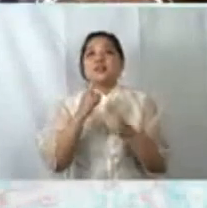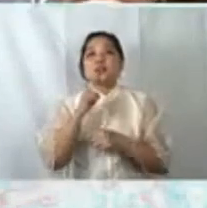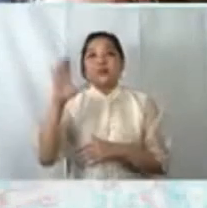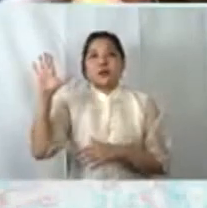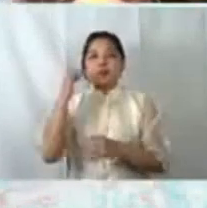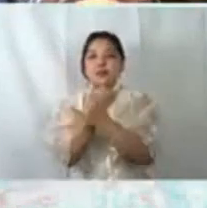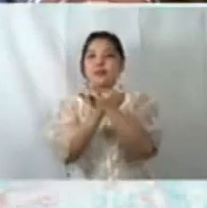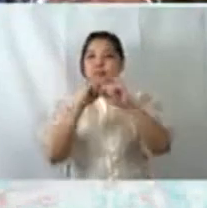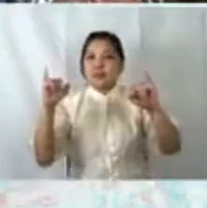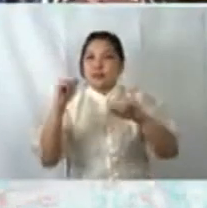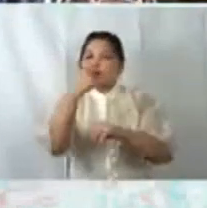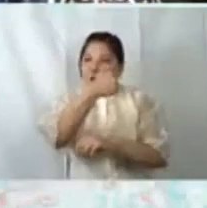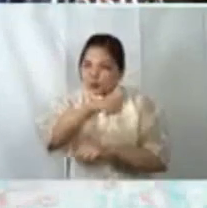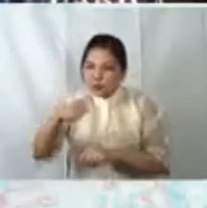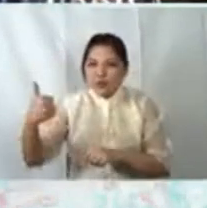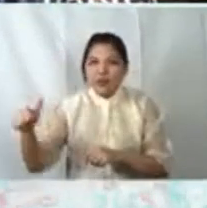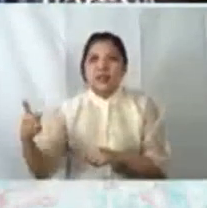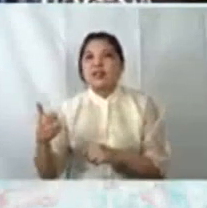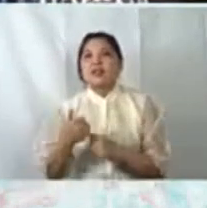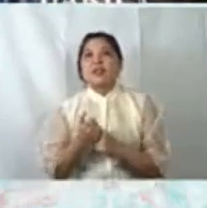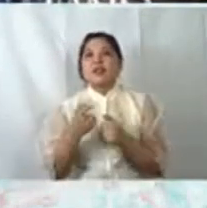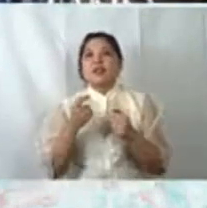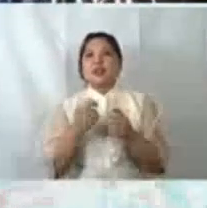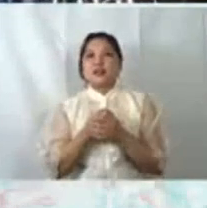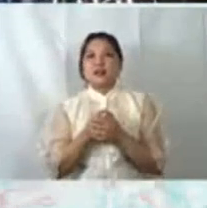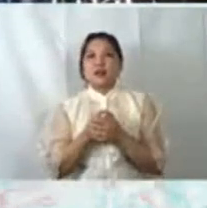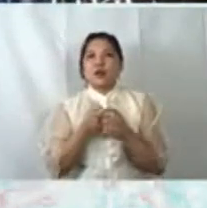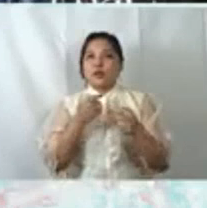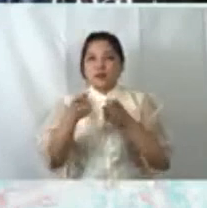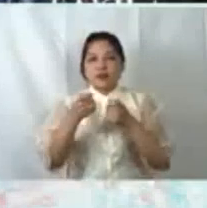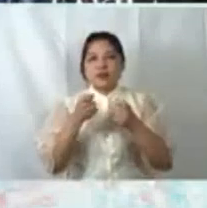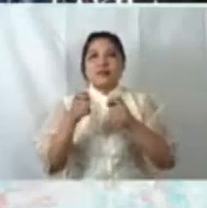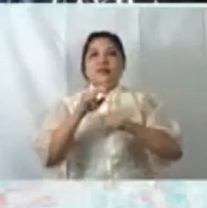independence to any colonized nation.